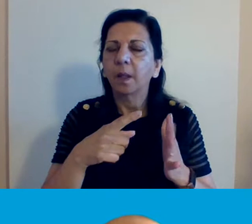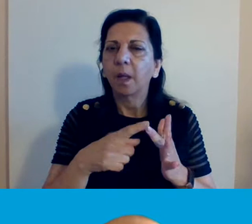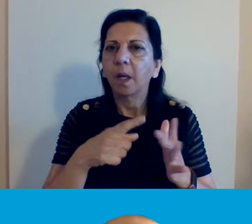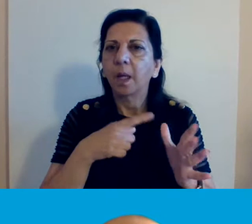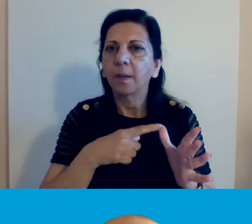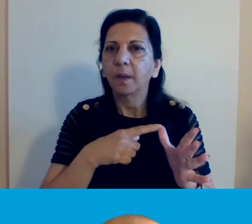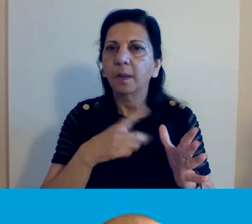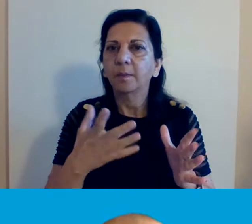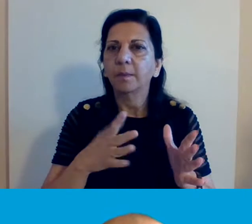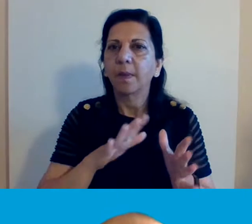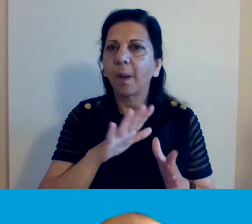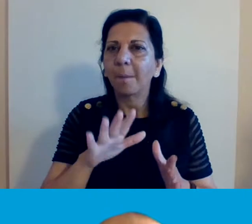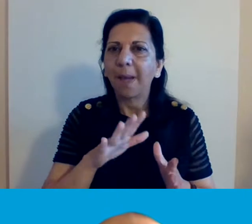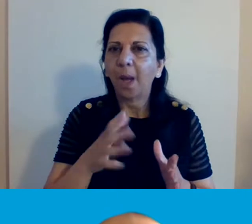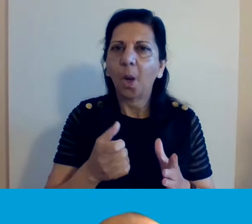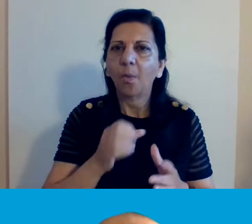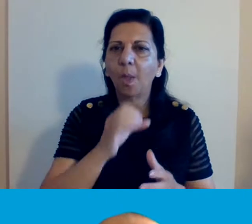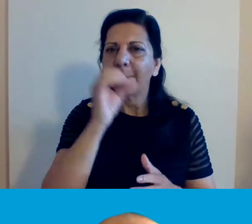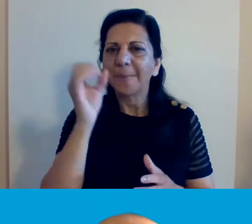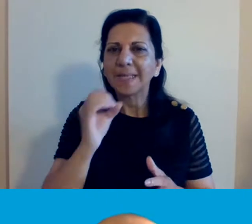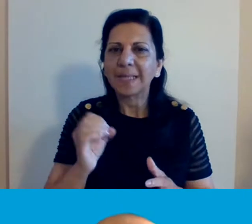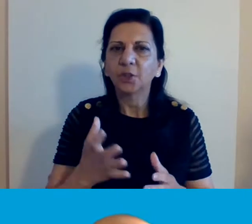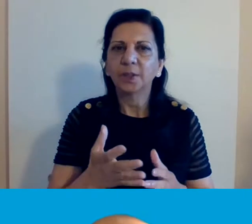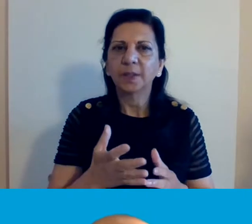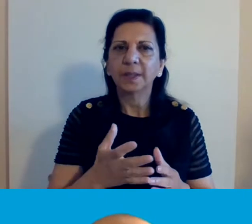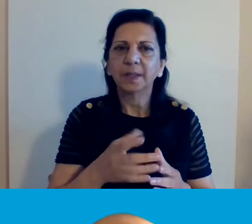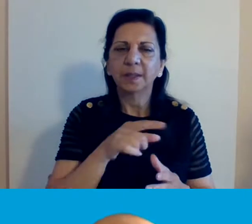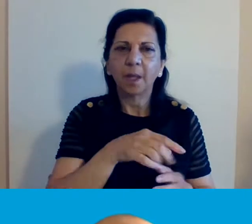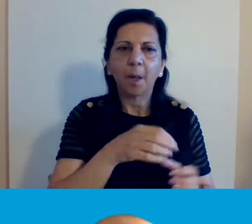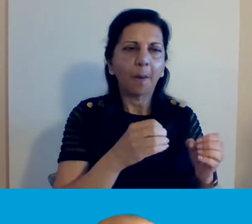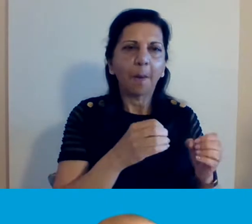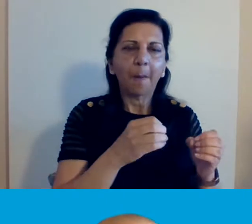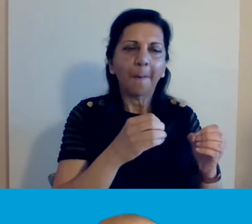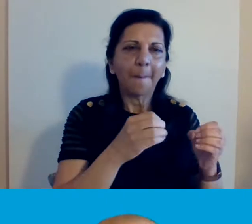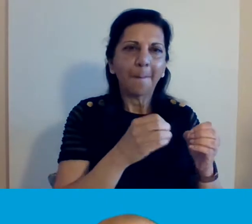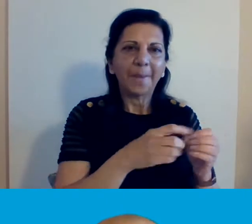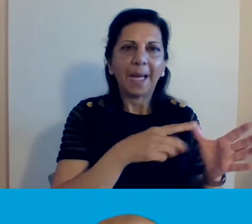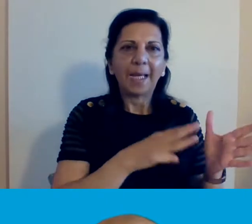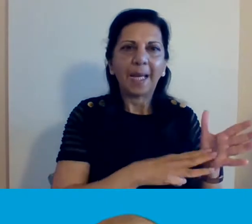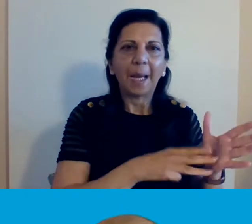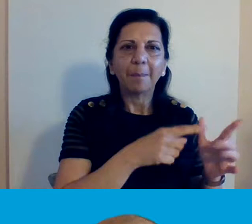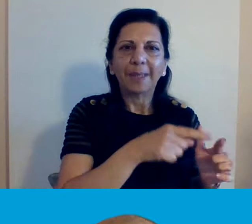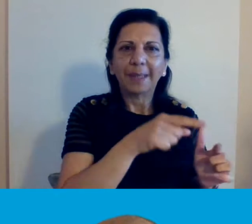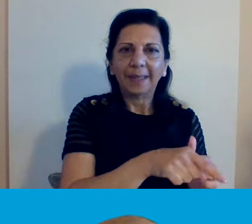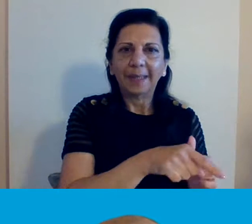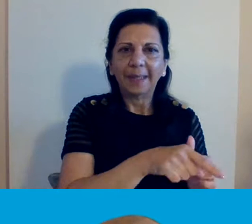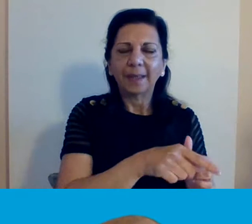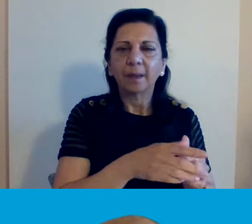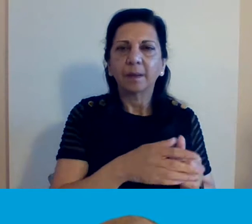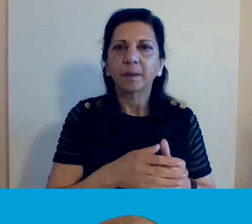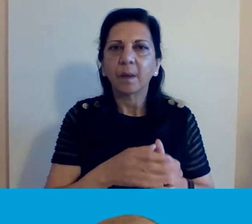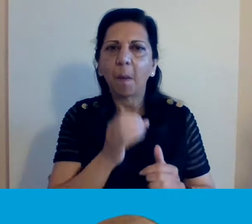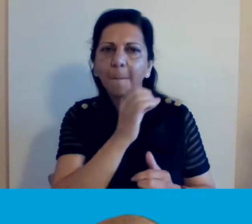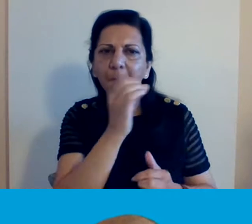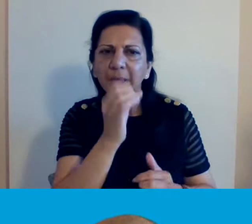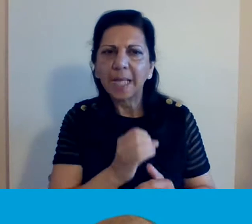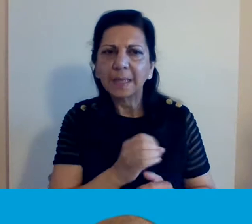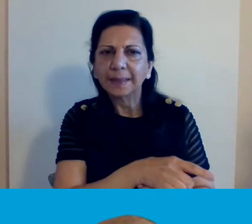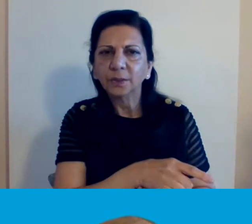Black, Asian, minority, ethnic cohort of patients that we have, which I think Sean is going to address. We've had